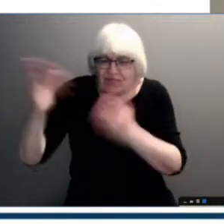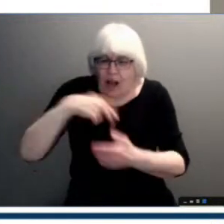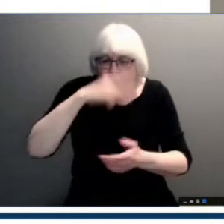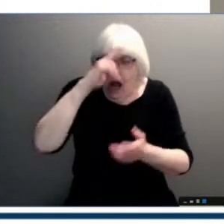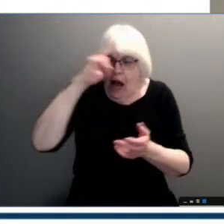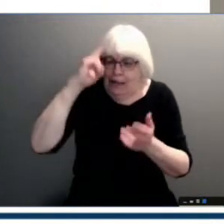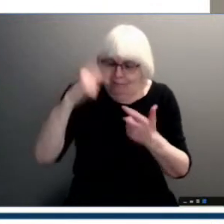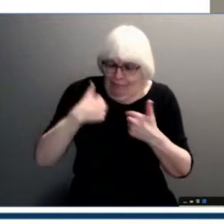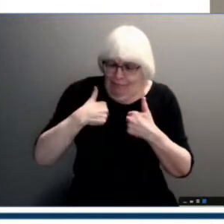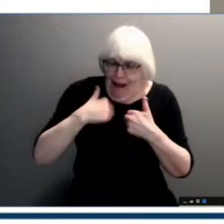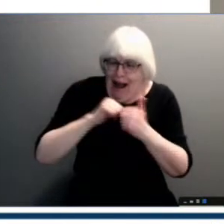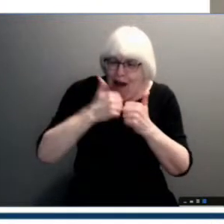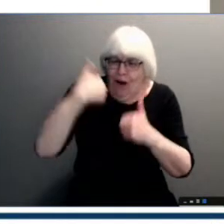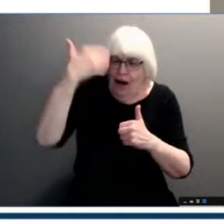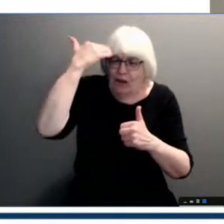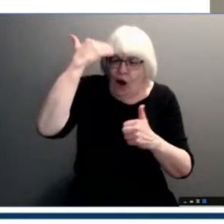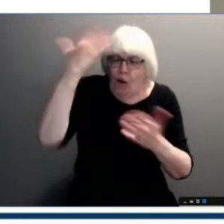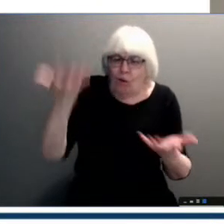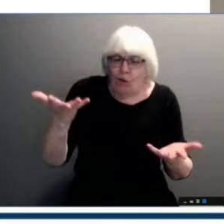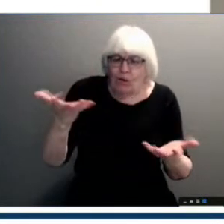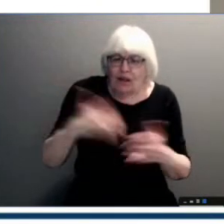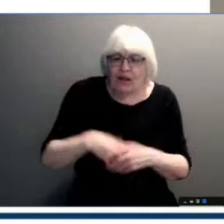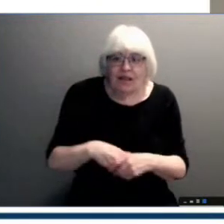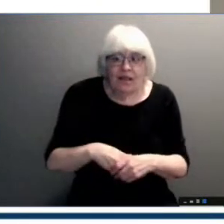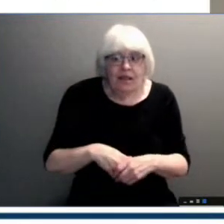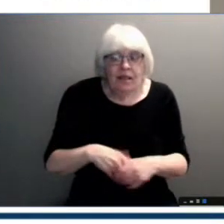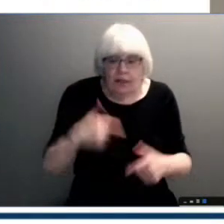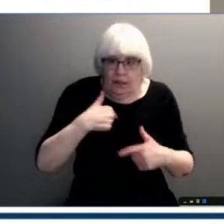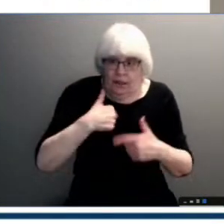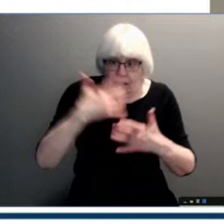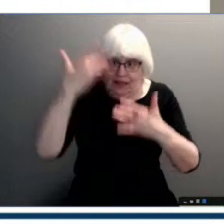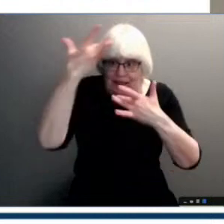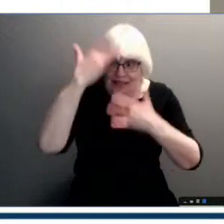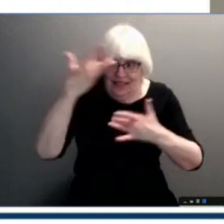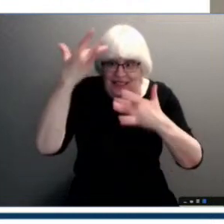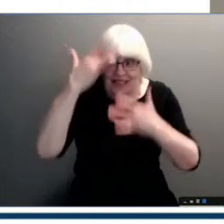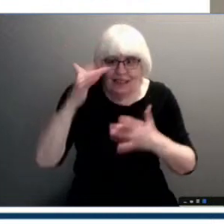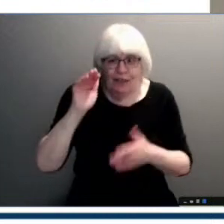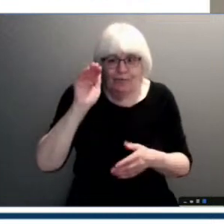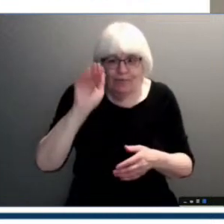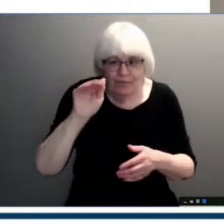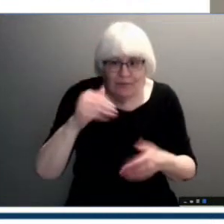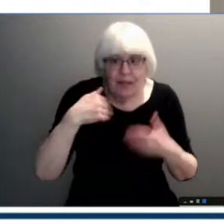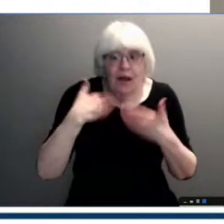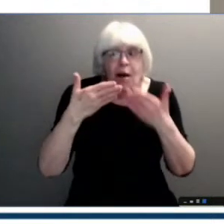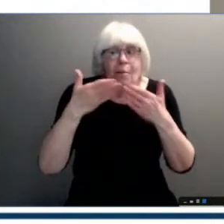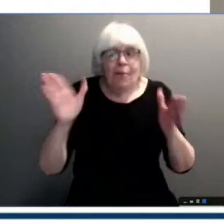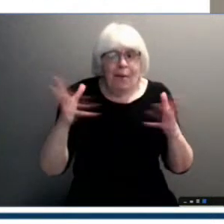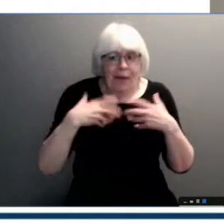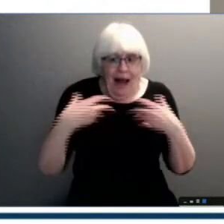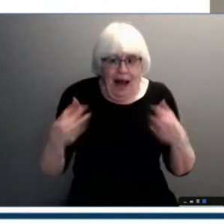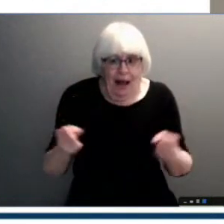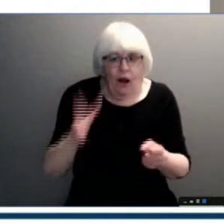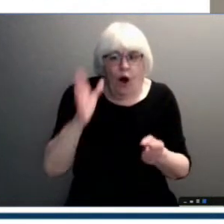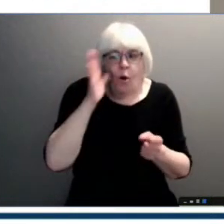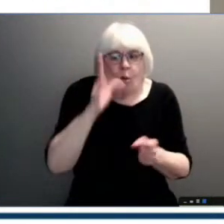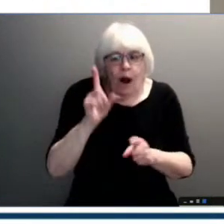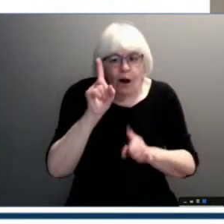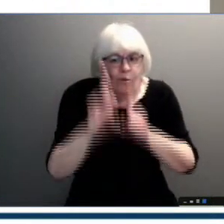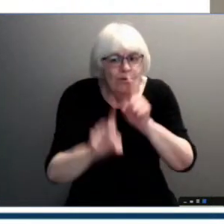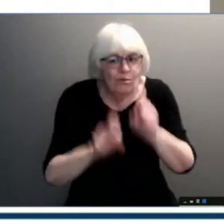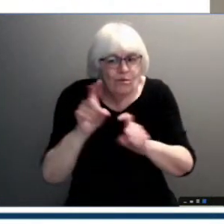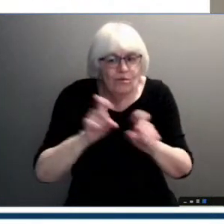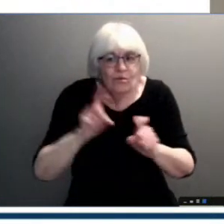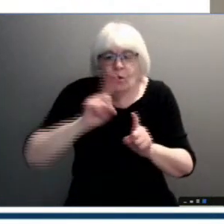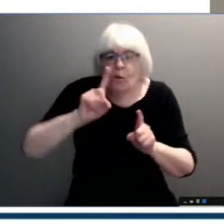information about symptoms to watch for and what to be concerned about if what for getting worsening. We also have the